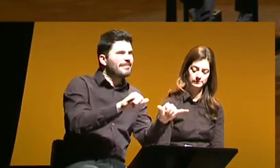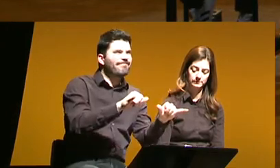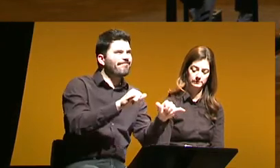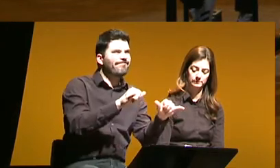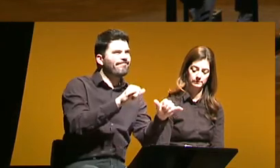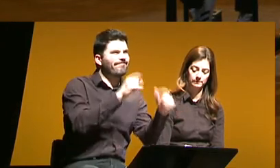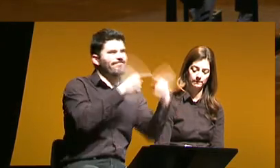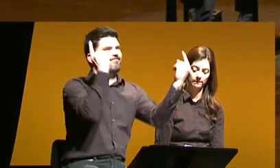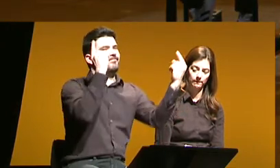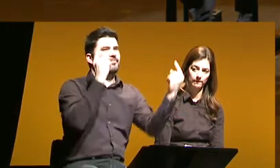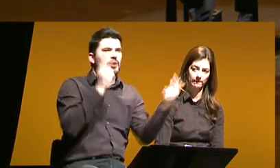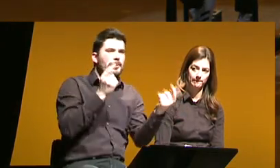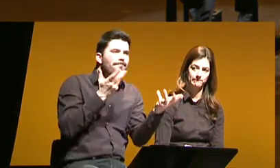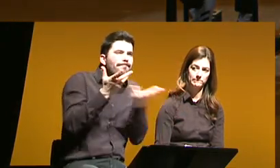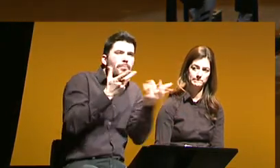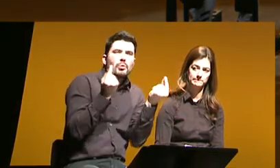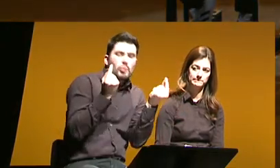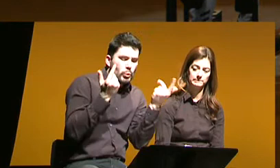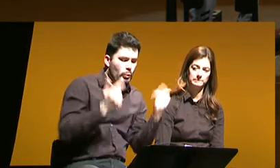negotiate?